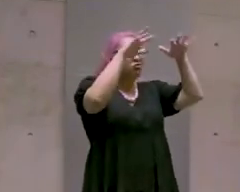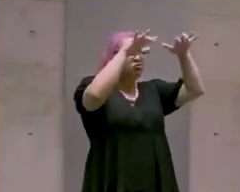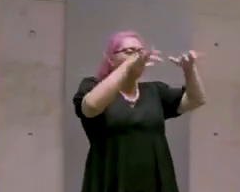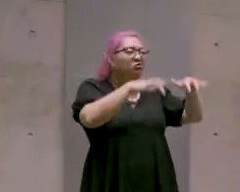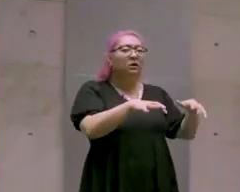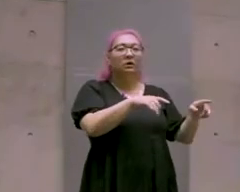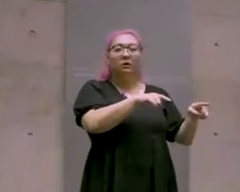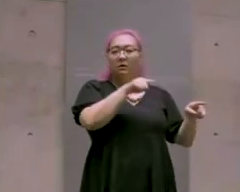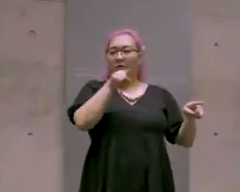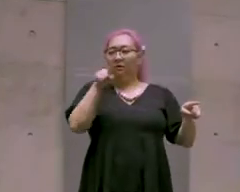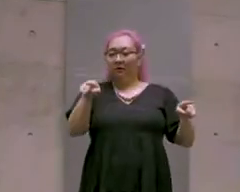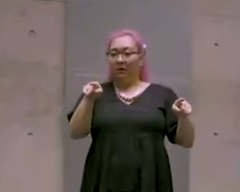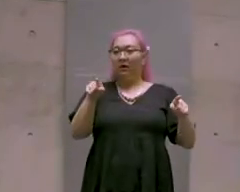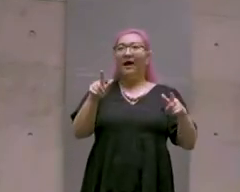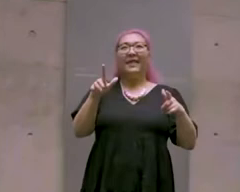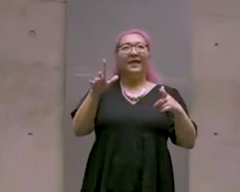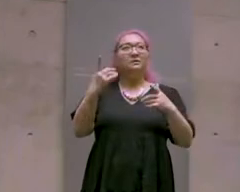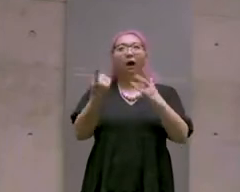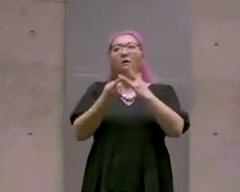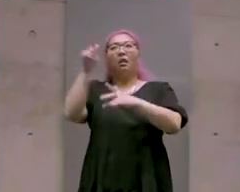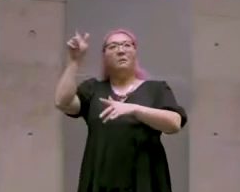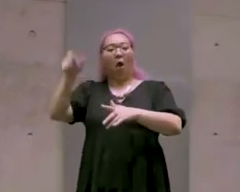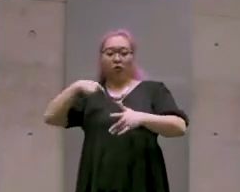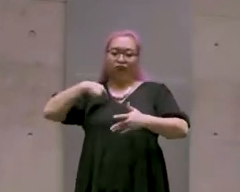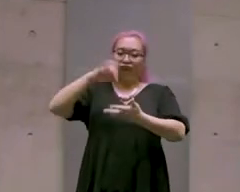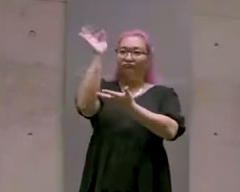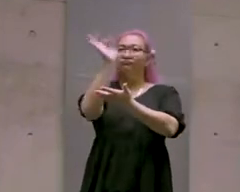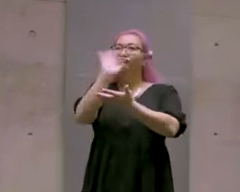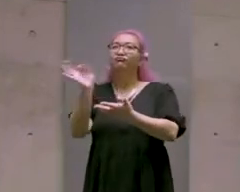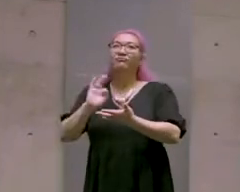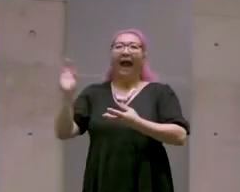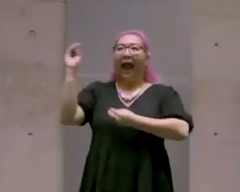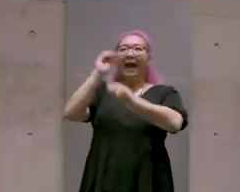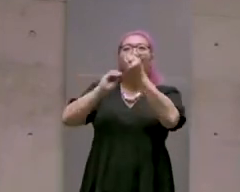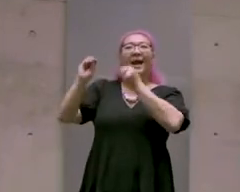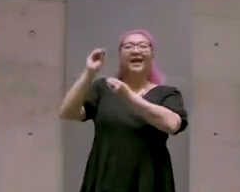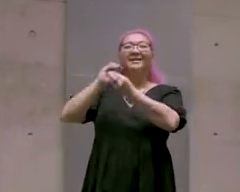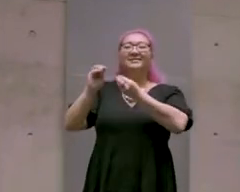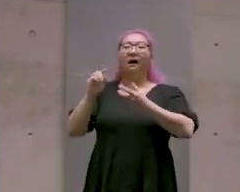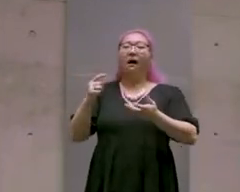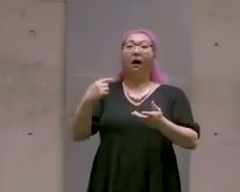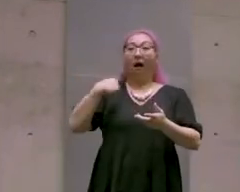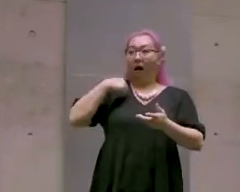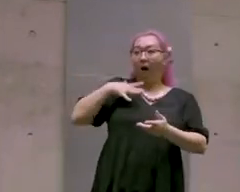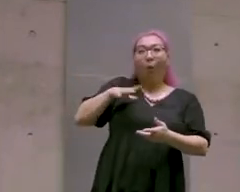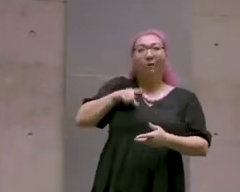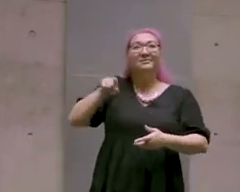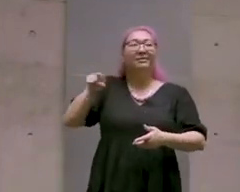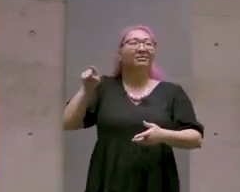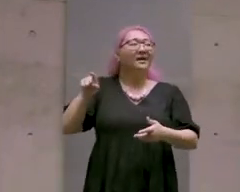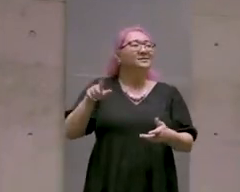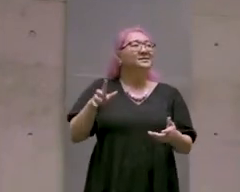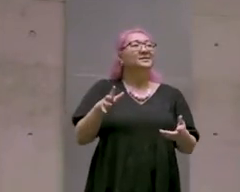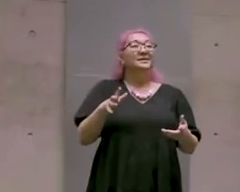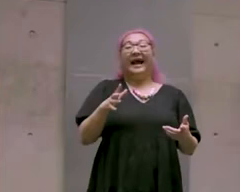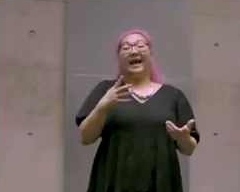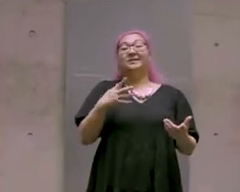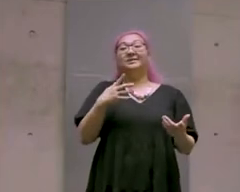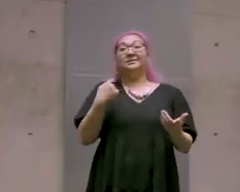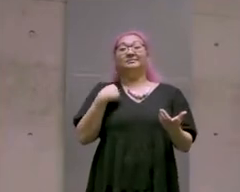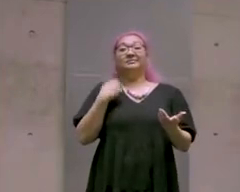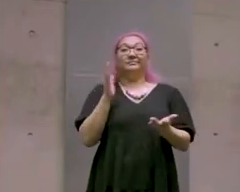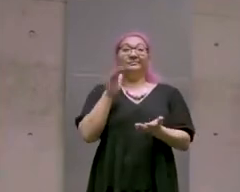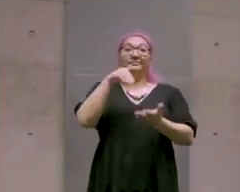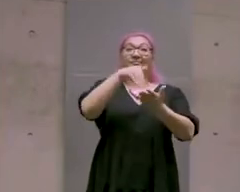ended up trying to become an animator. And I literally showed up to like a university interview and apparently just talked about